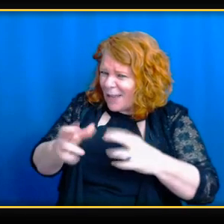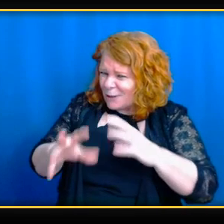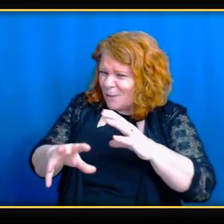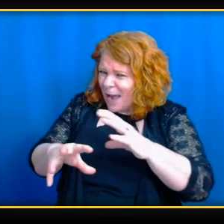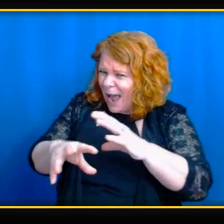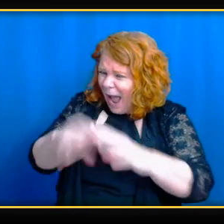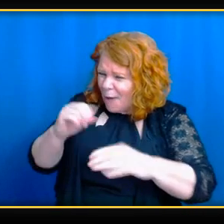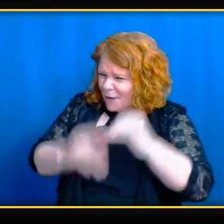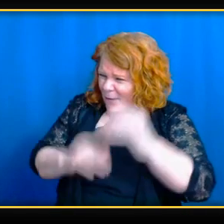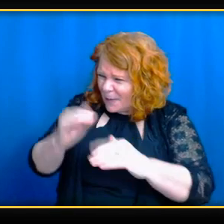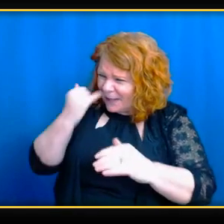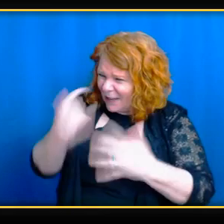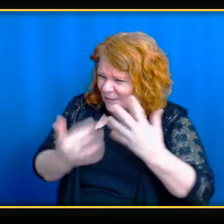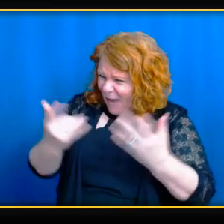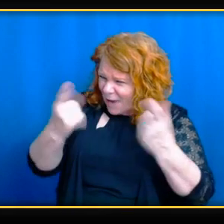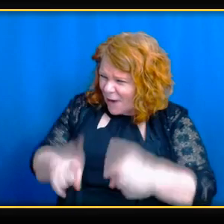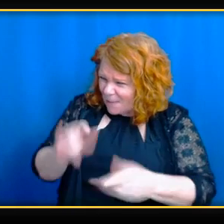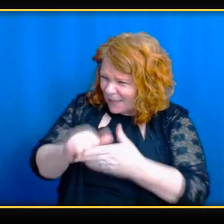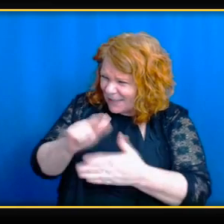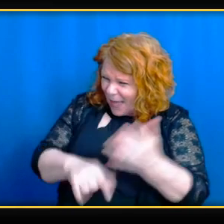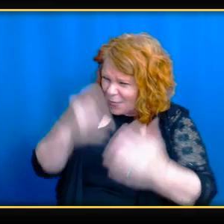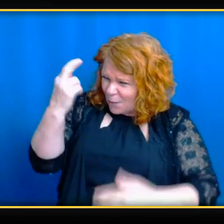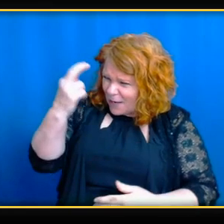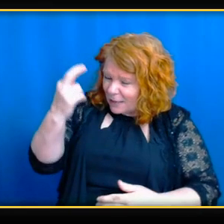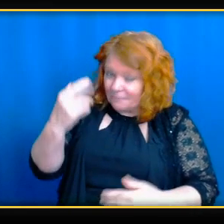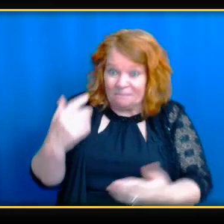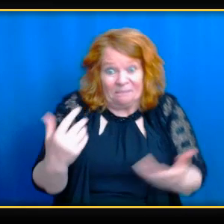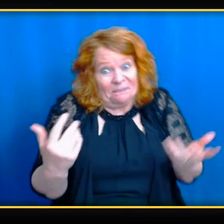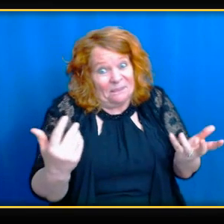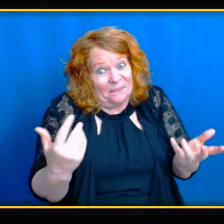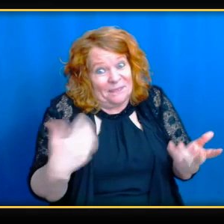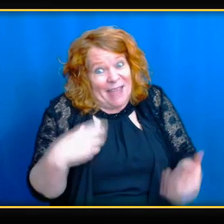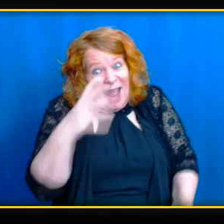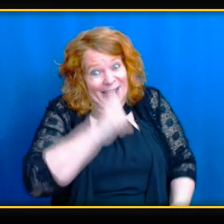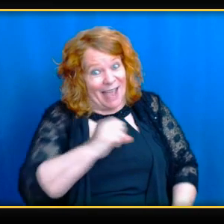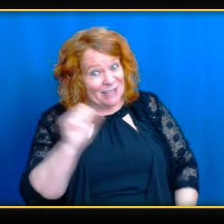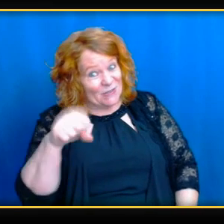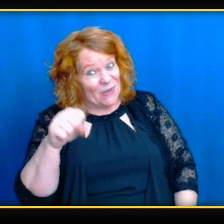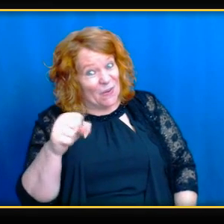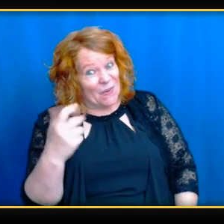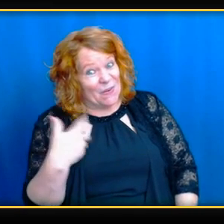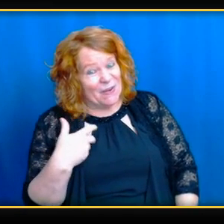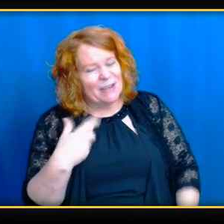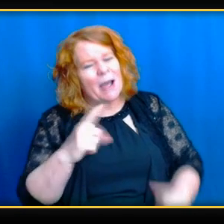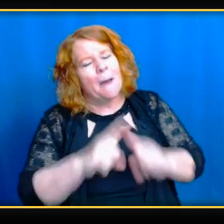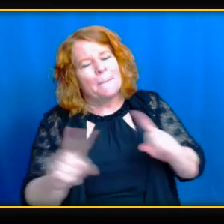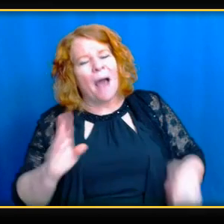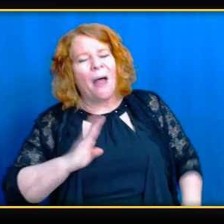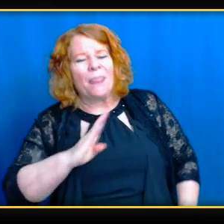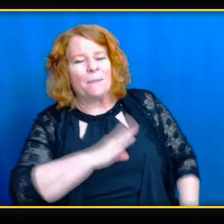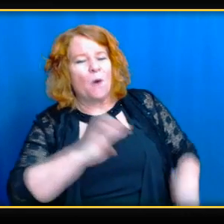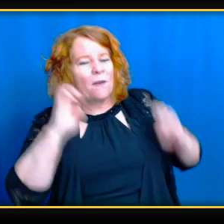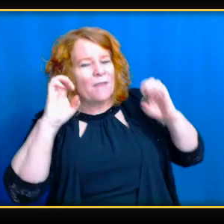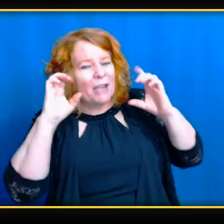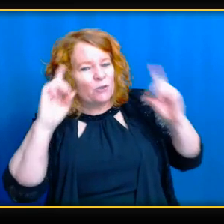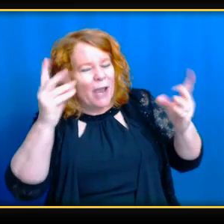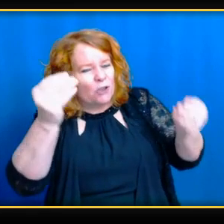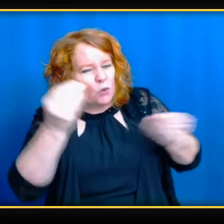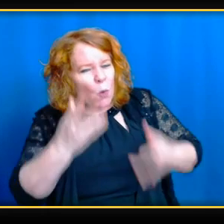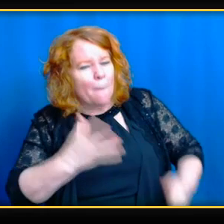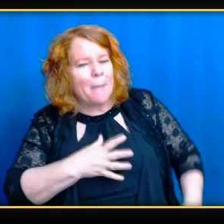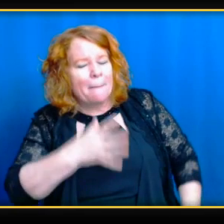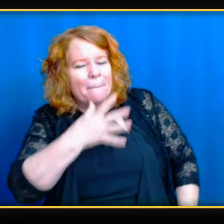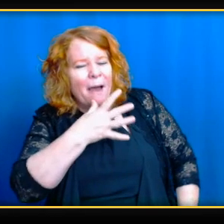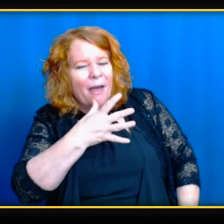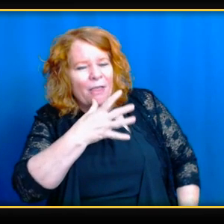Was that the reasoning? I presume so. But the Board of Ed they told my mother, would send a teacher to